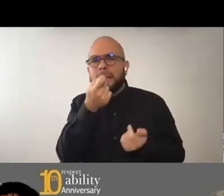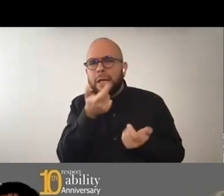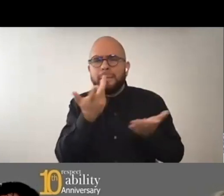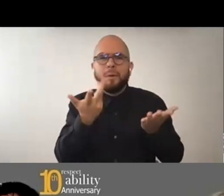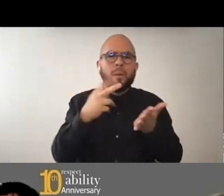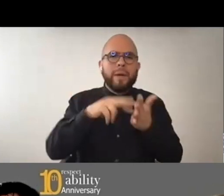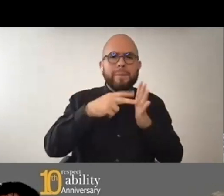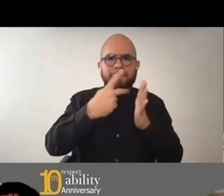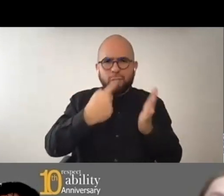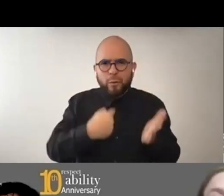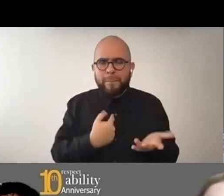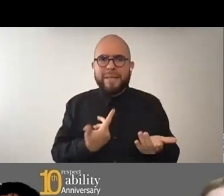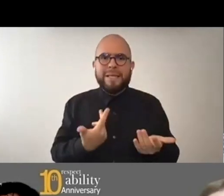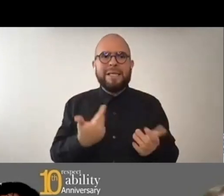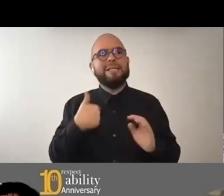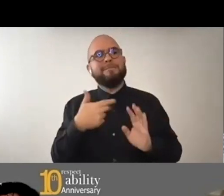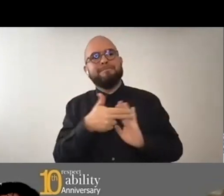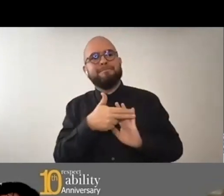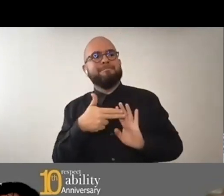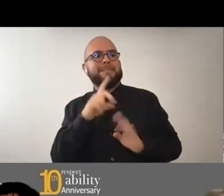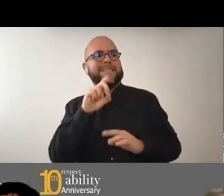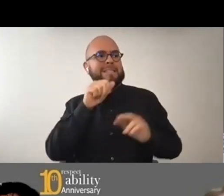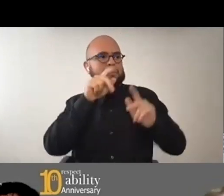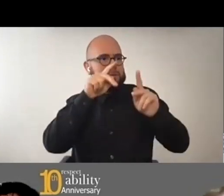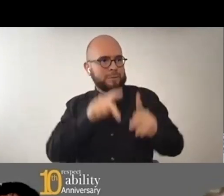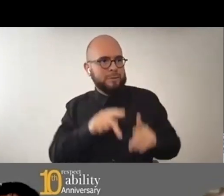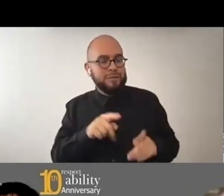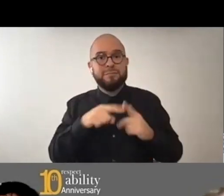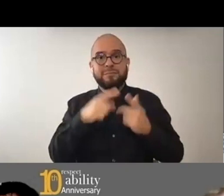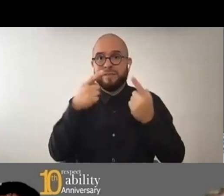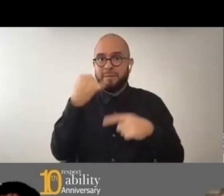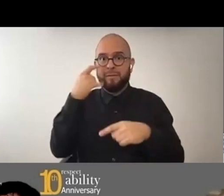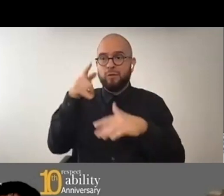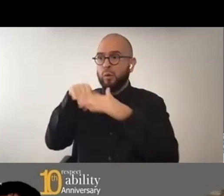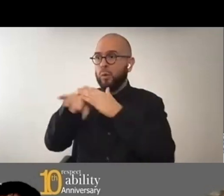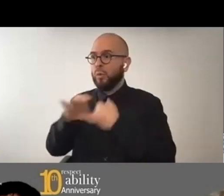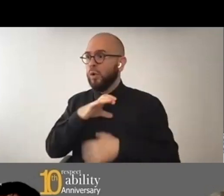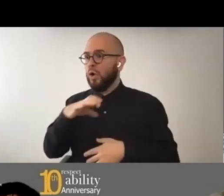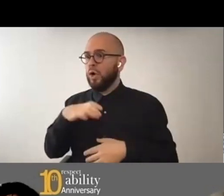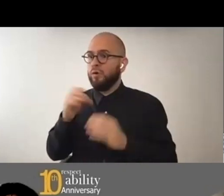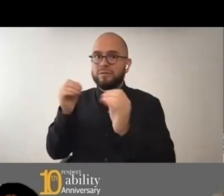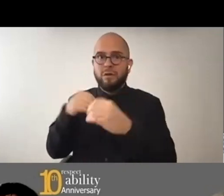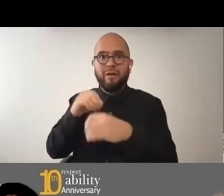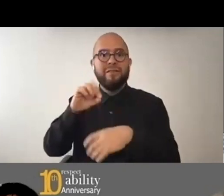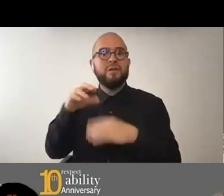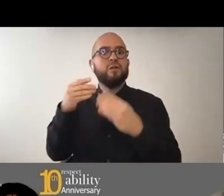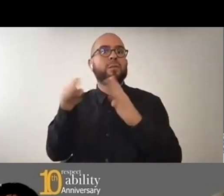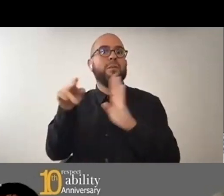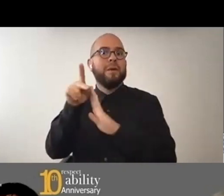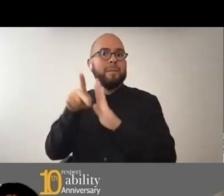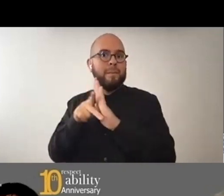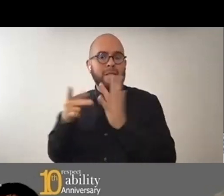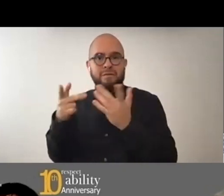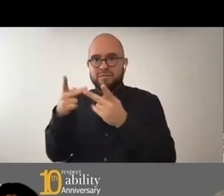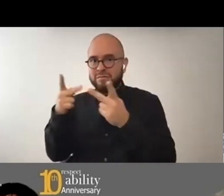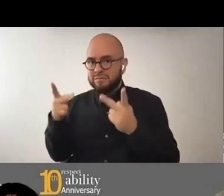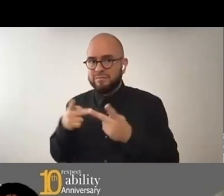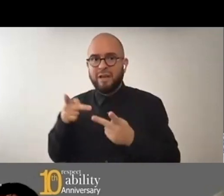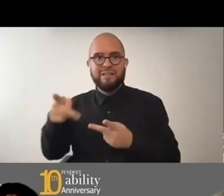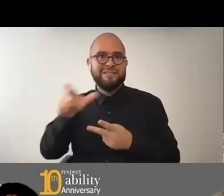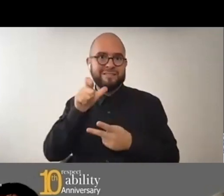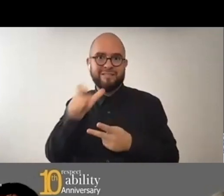have disability needs. But if you go into a congressional office, if you go into a public policy shop that is not